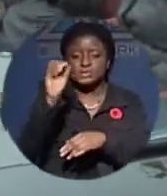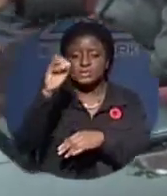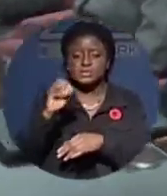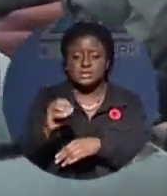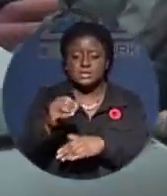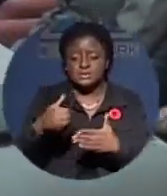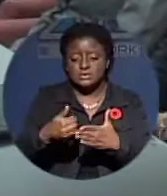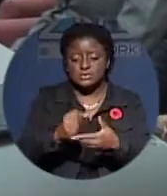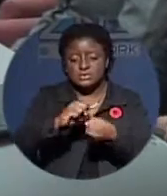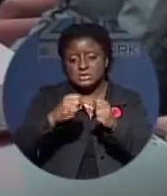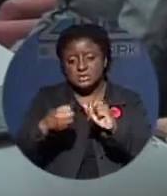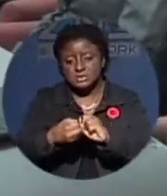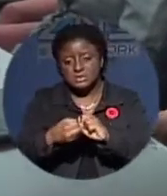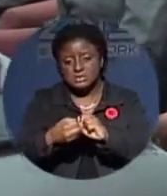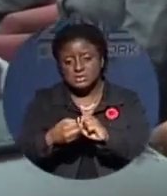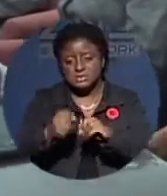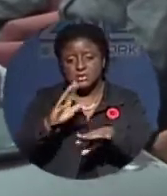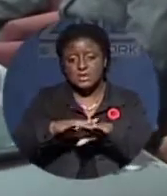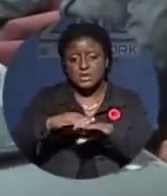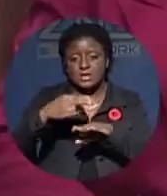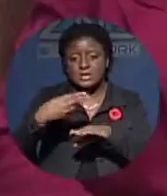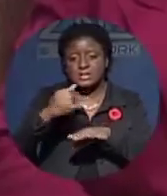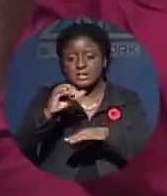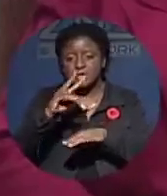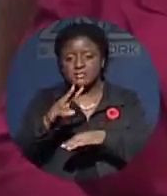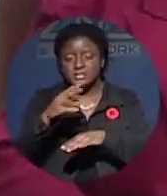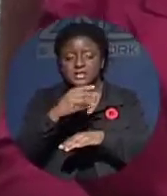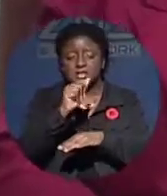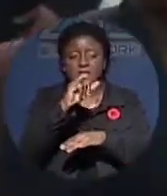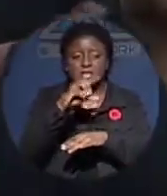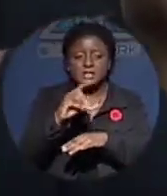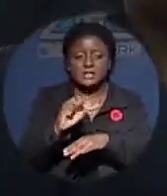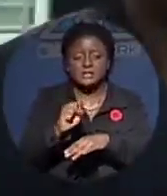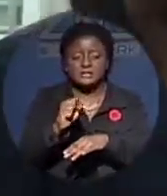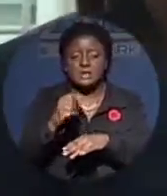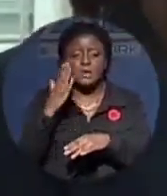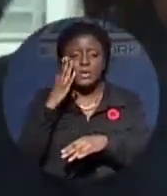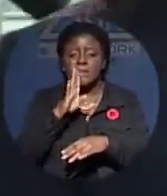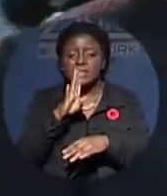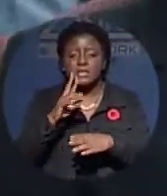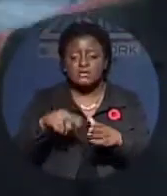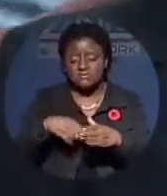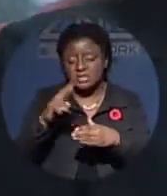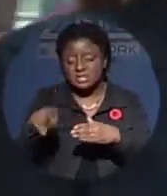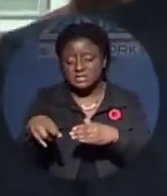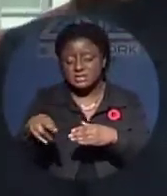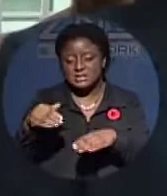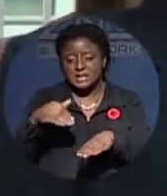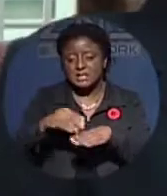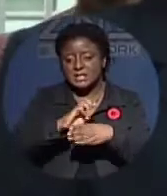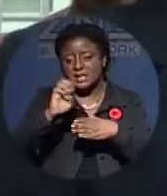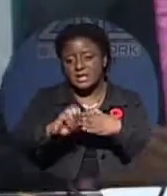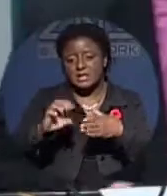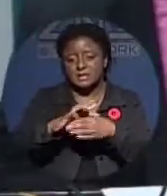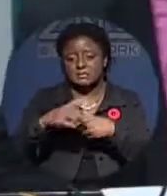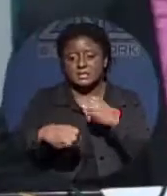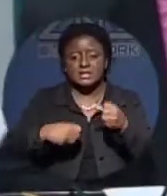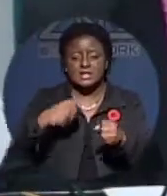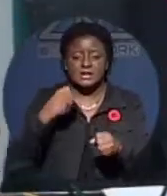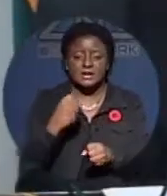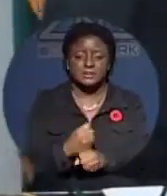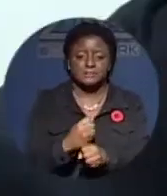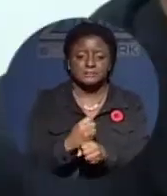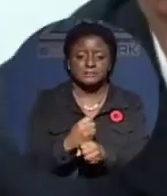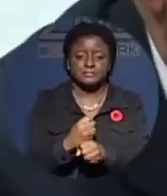HIV and AIDS won't be released until the end of the year. Gomez said that no new trends or areas of concern have developed. The